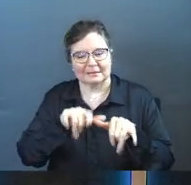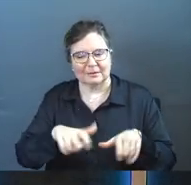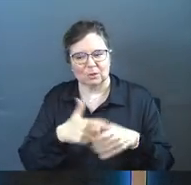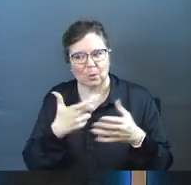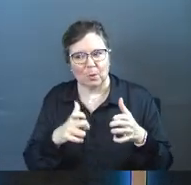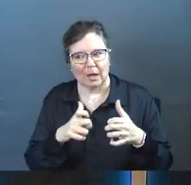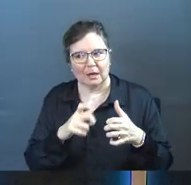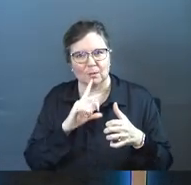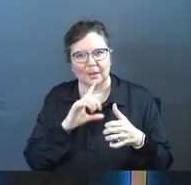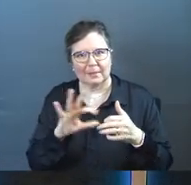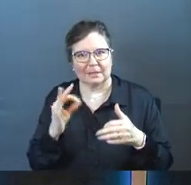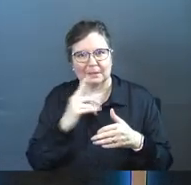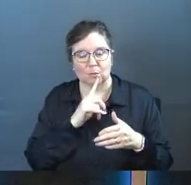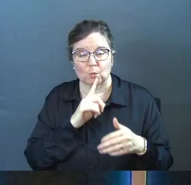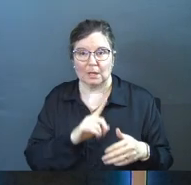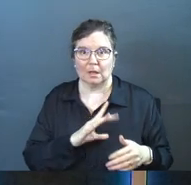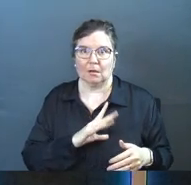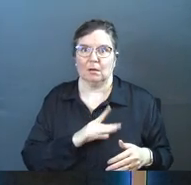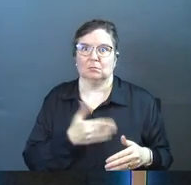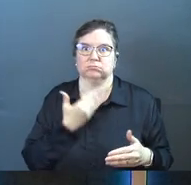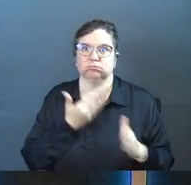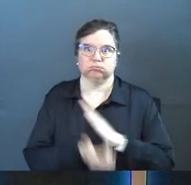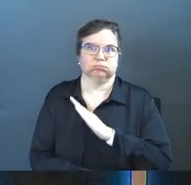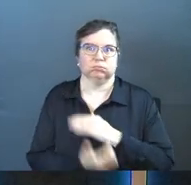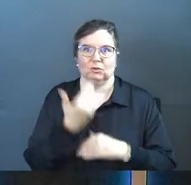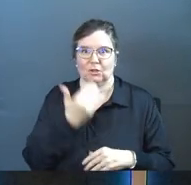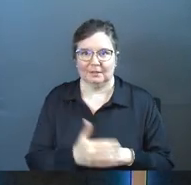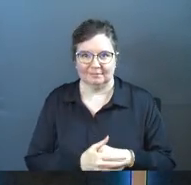also, you don't want to choose anybody that's too good.